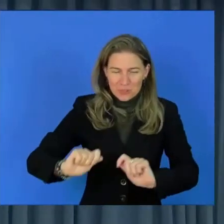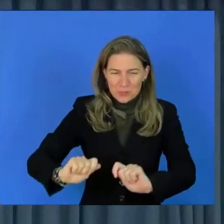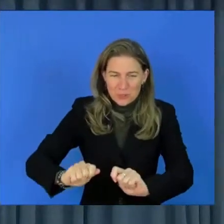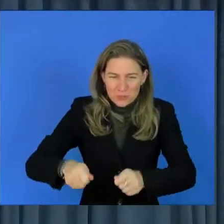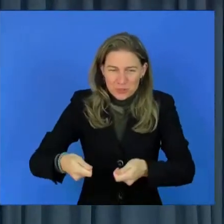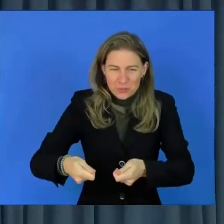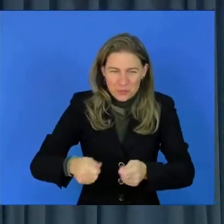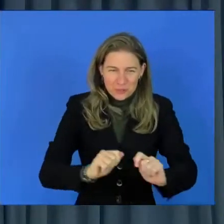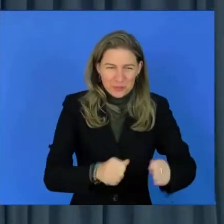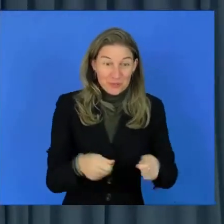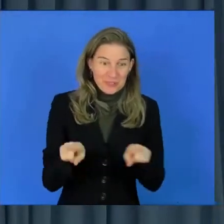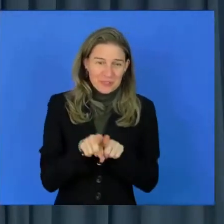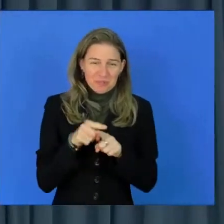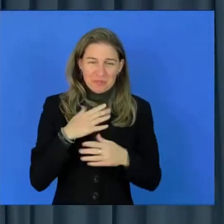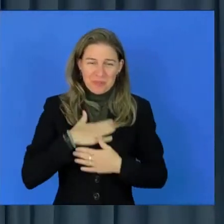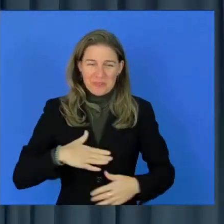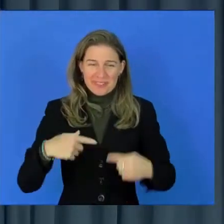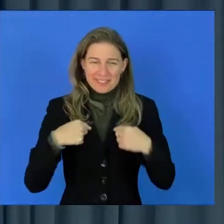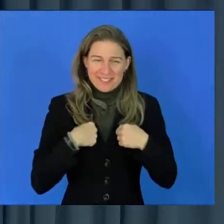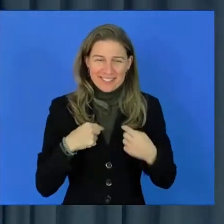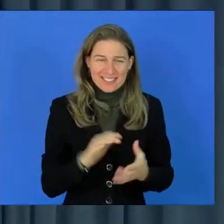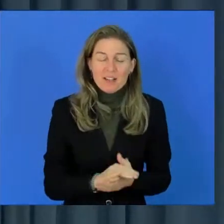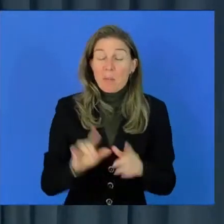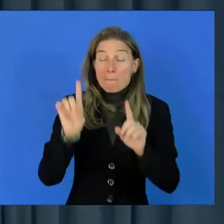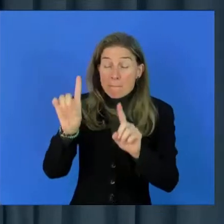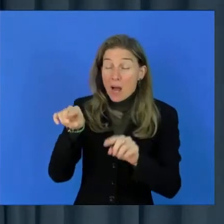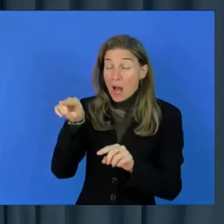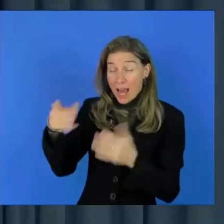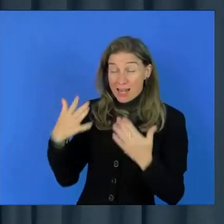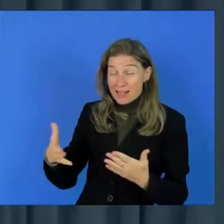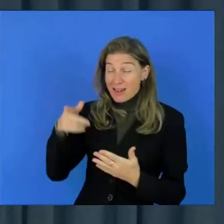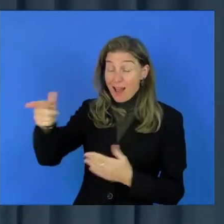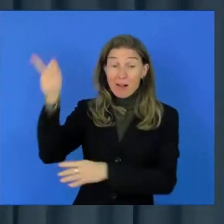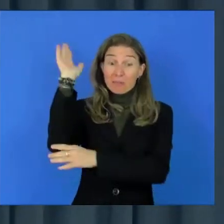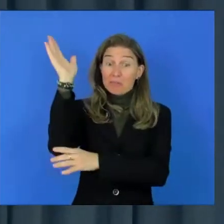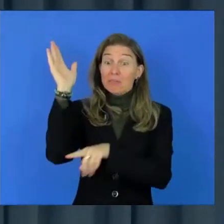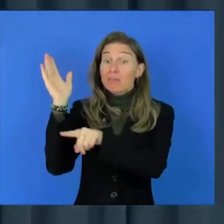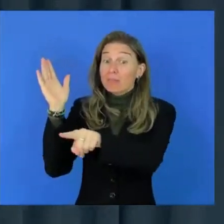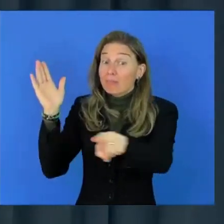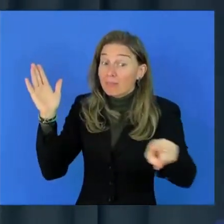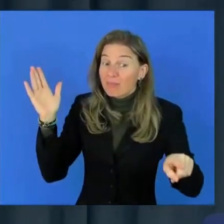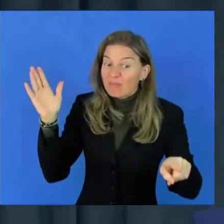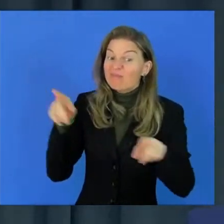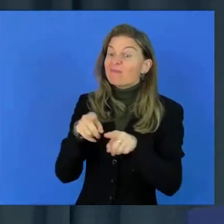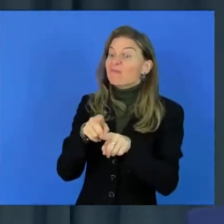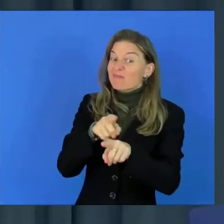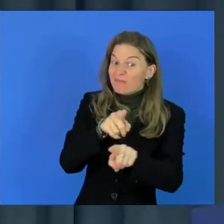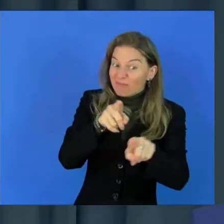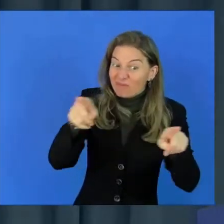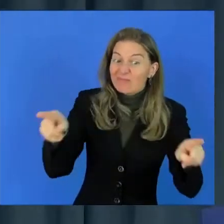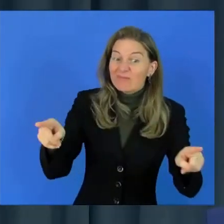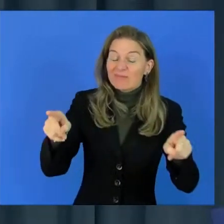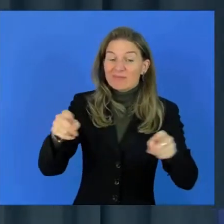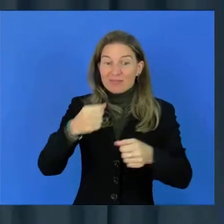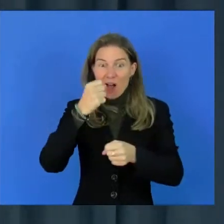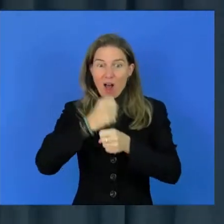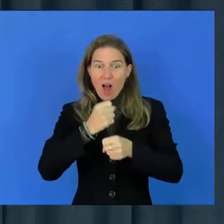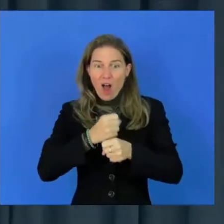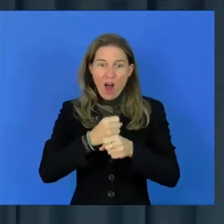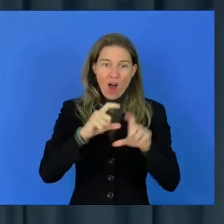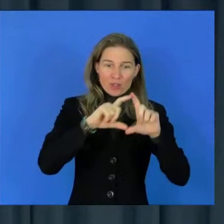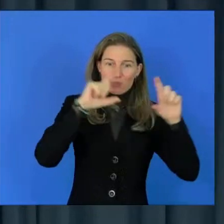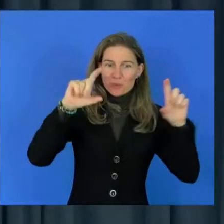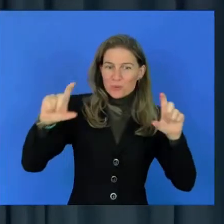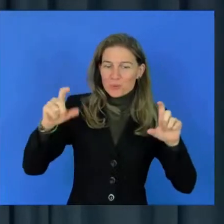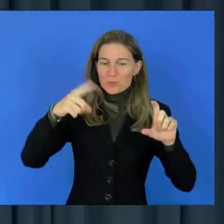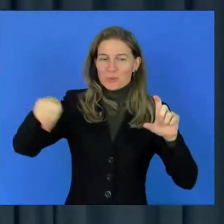you are speaking to a room of entrepreneurs with disabilities. So to create those communities is so important, and so that we can spread that innovation.